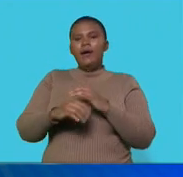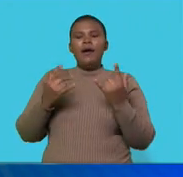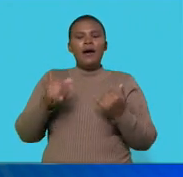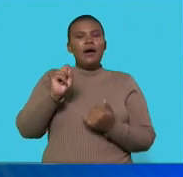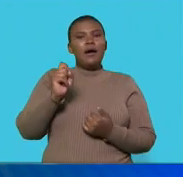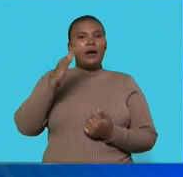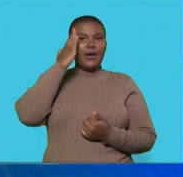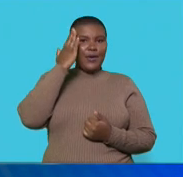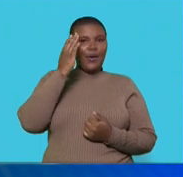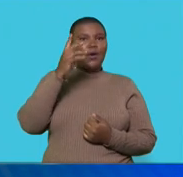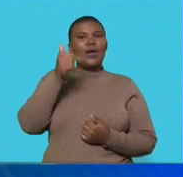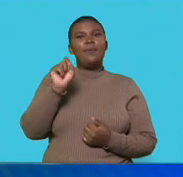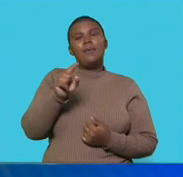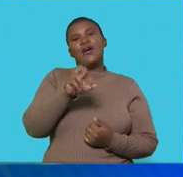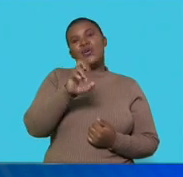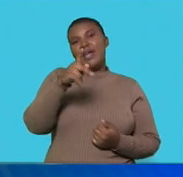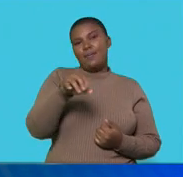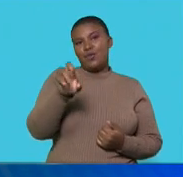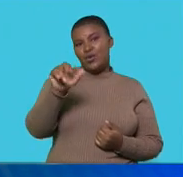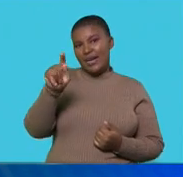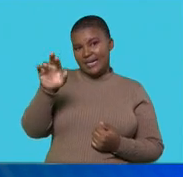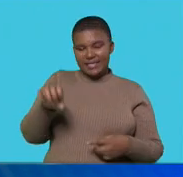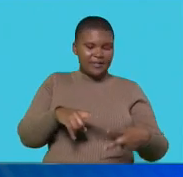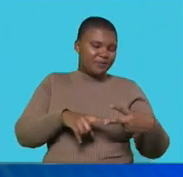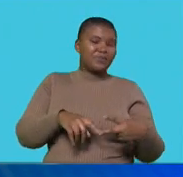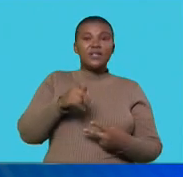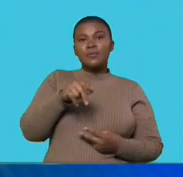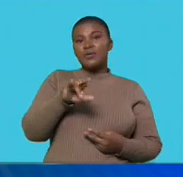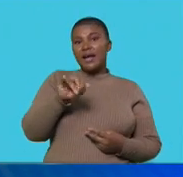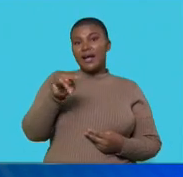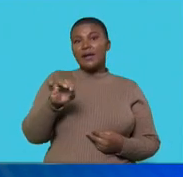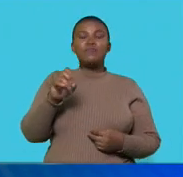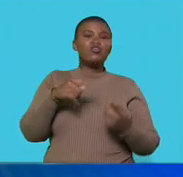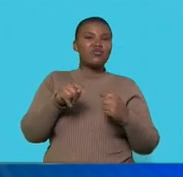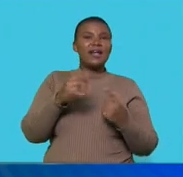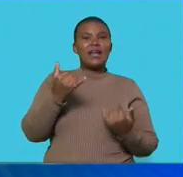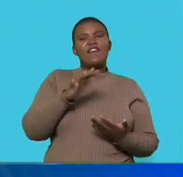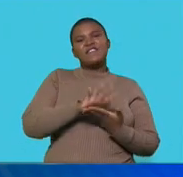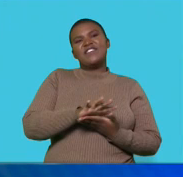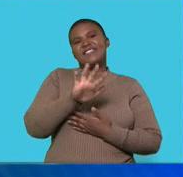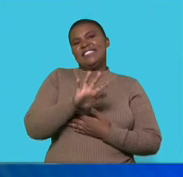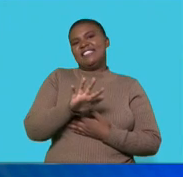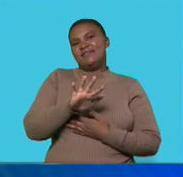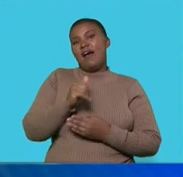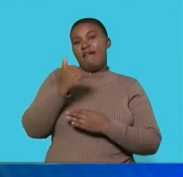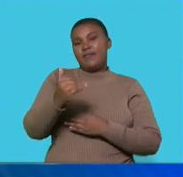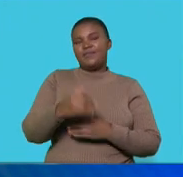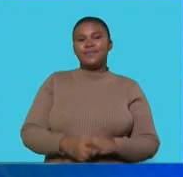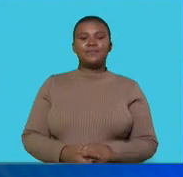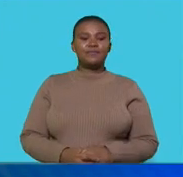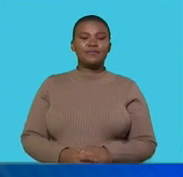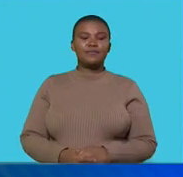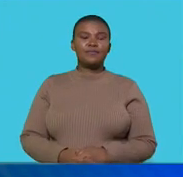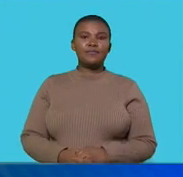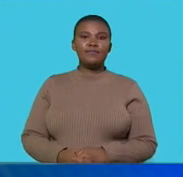is worth noting that both the repo rate and prime lending rate in South Africa are currently at a 15-year high. Kganyago